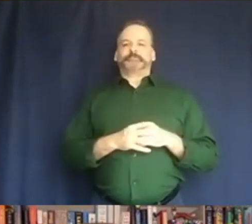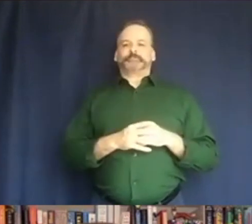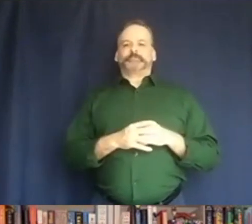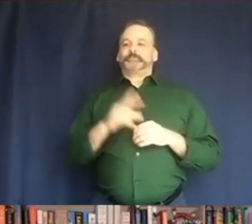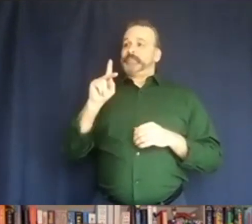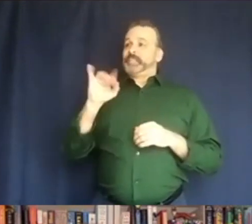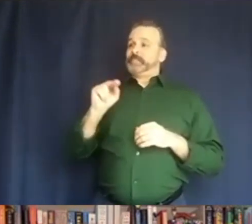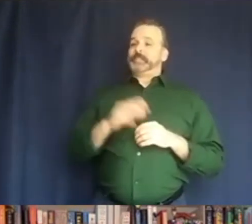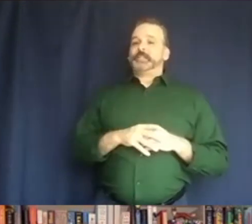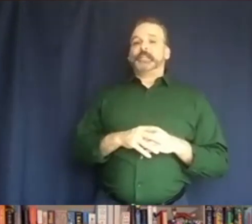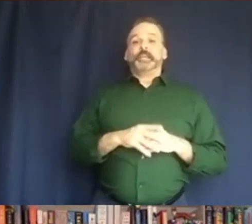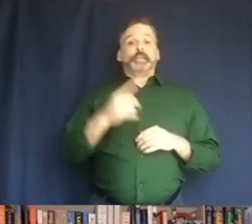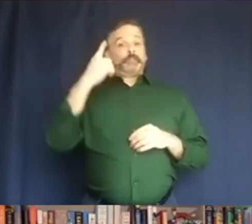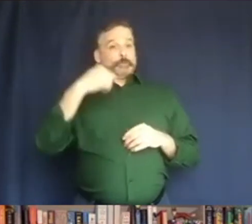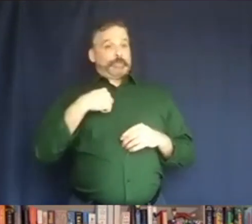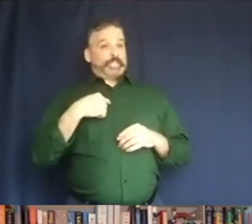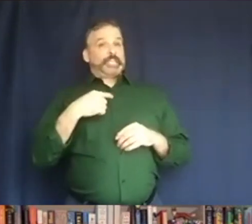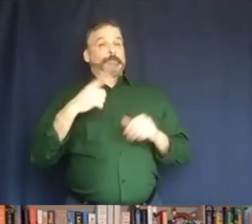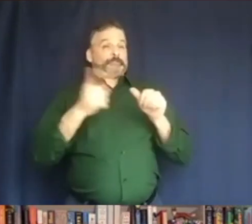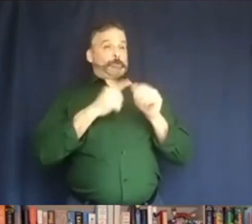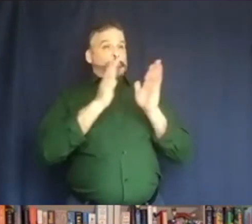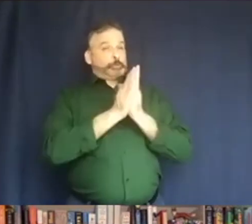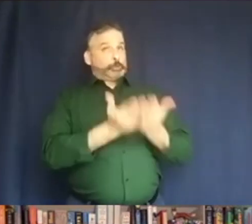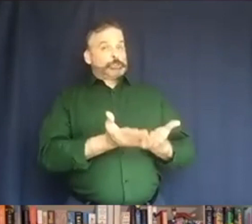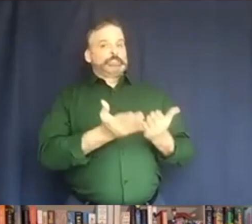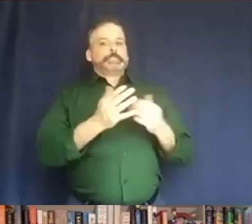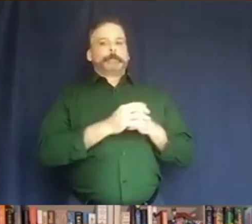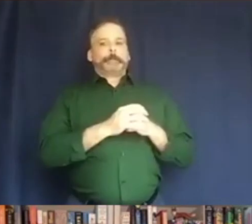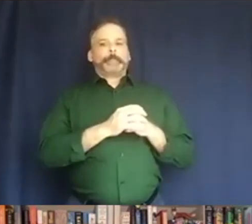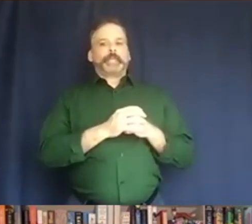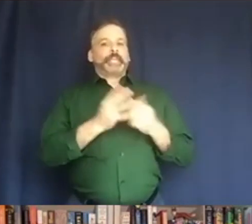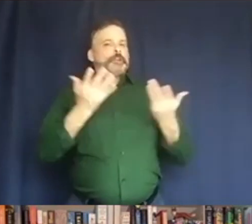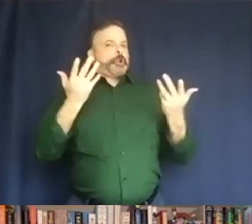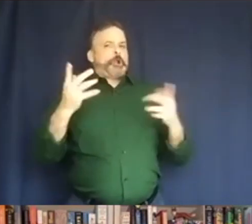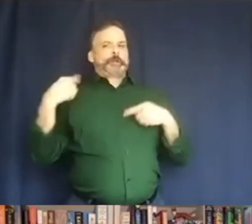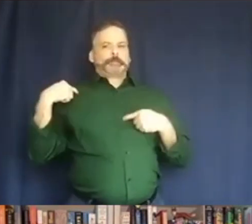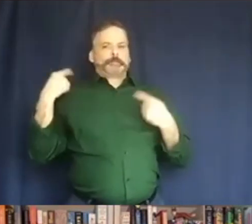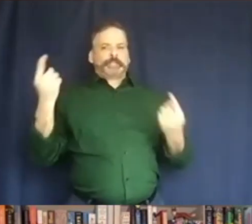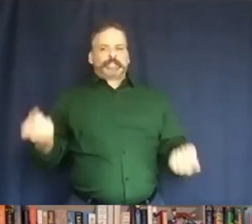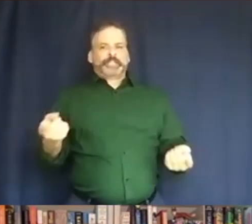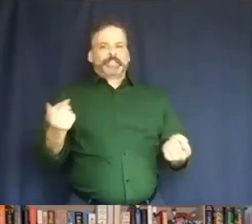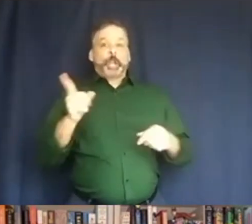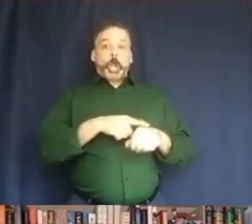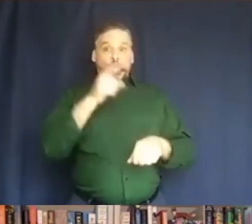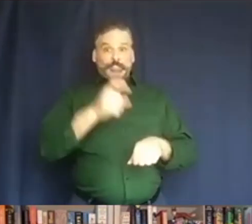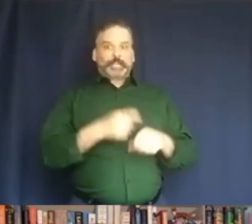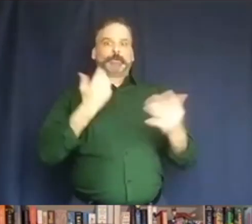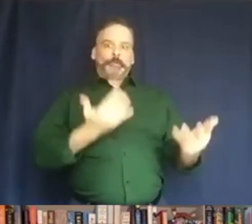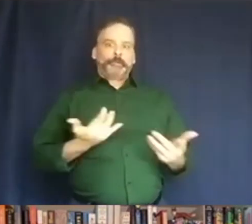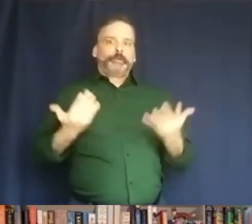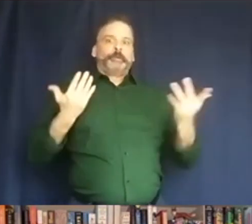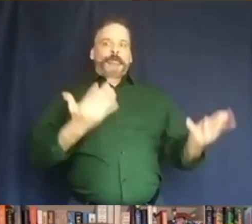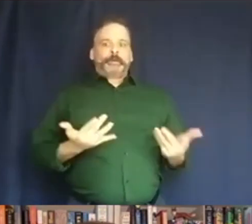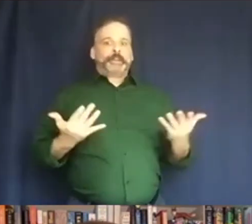For me, when I was a debut author, it had already been a very long time coming.